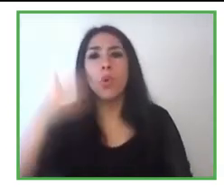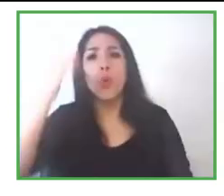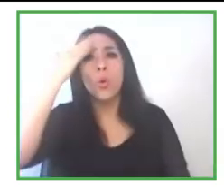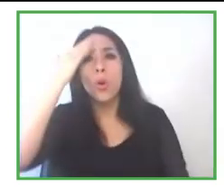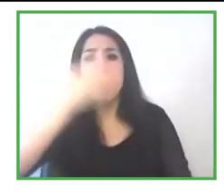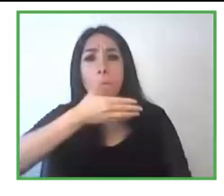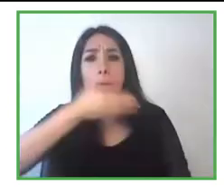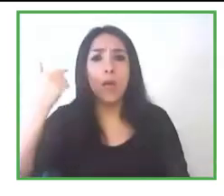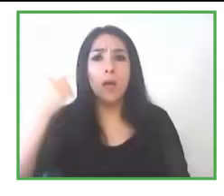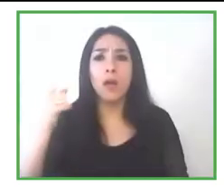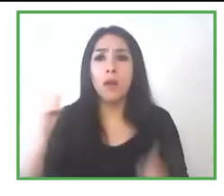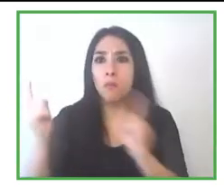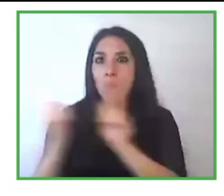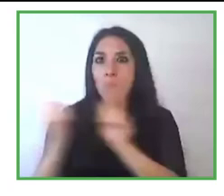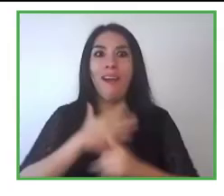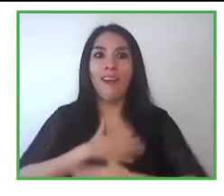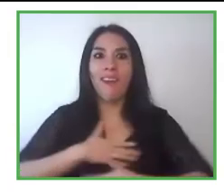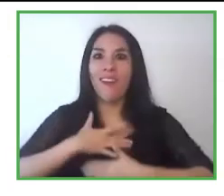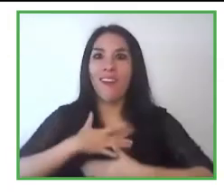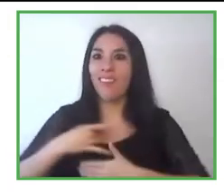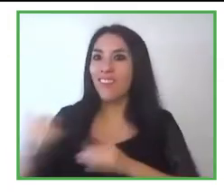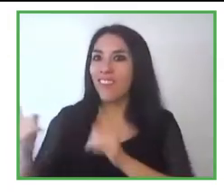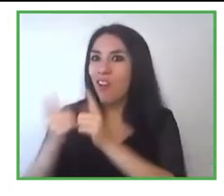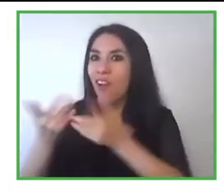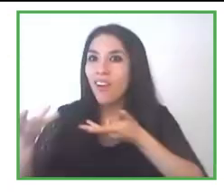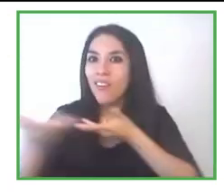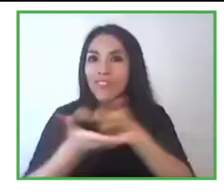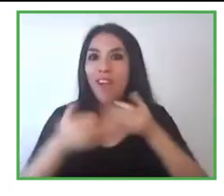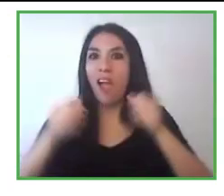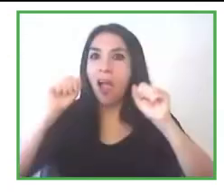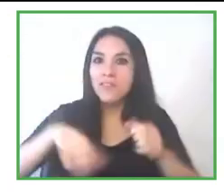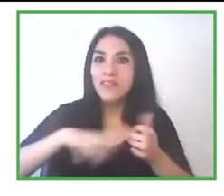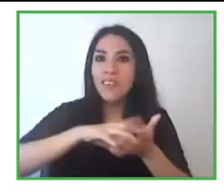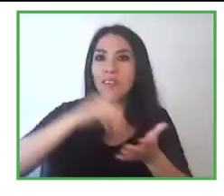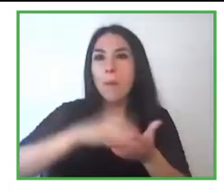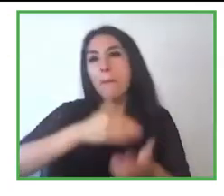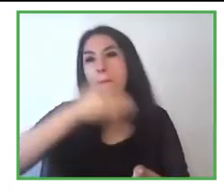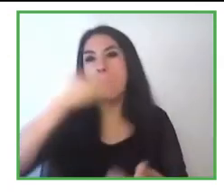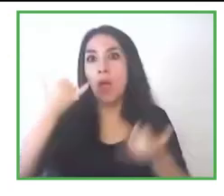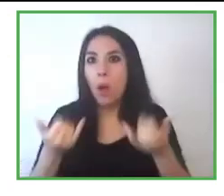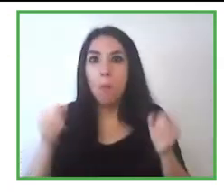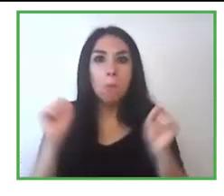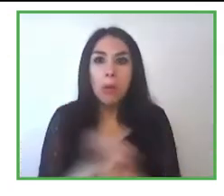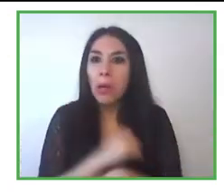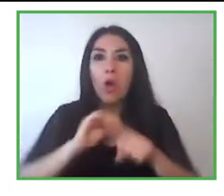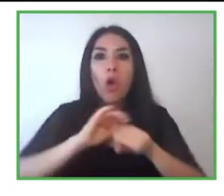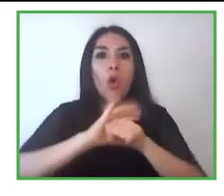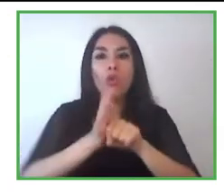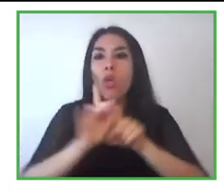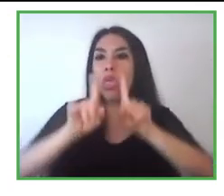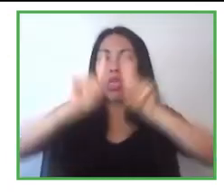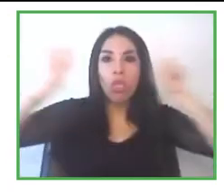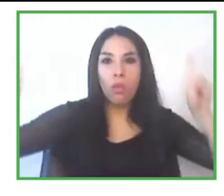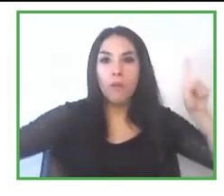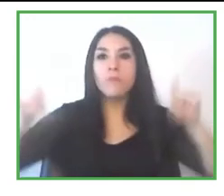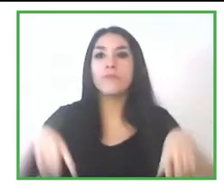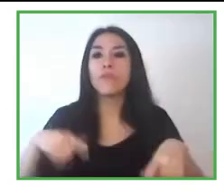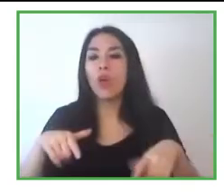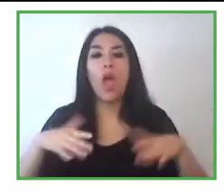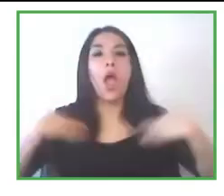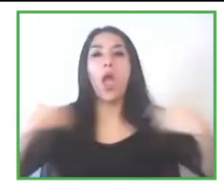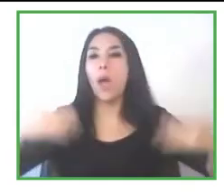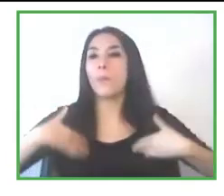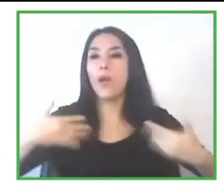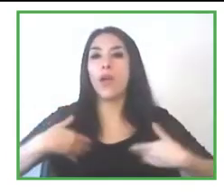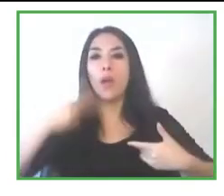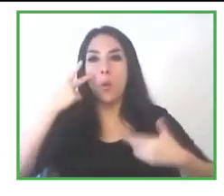very enriching for all of us participating in the project. However, the situation is, it's what it is. So we're truly happy because of the